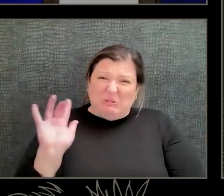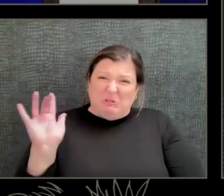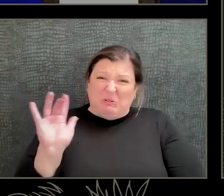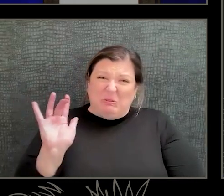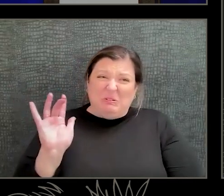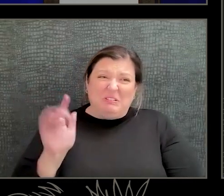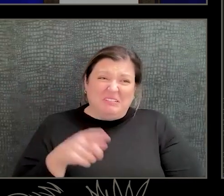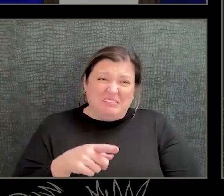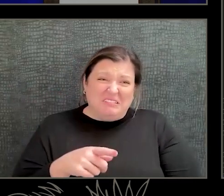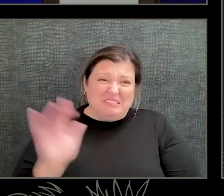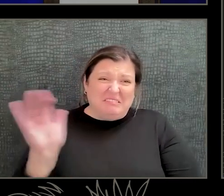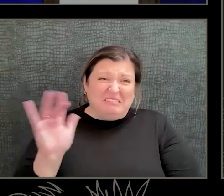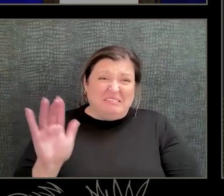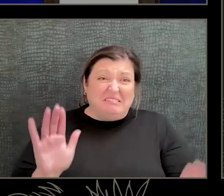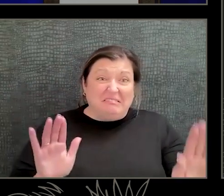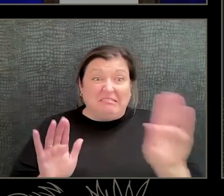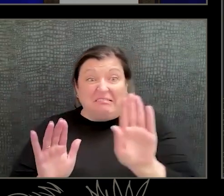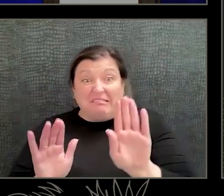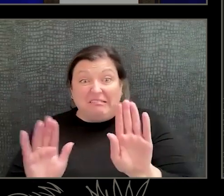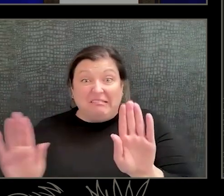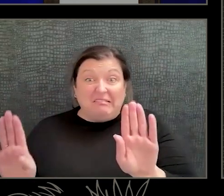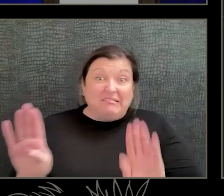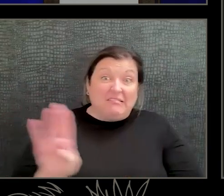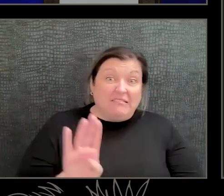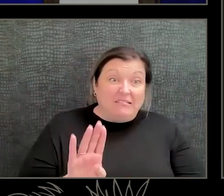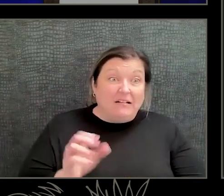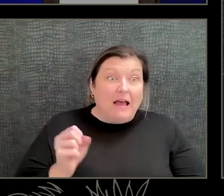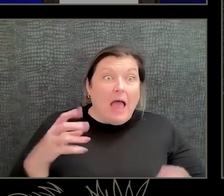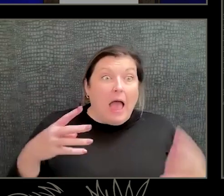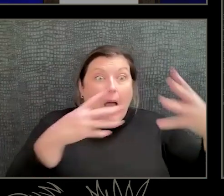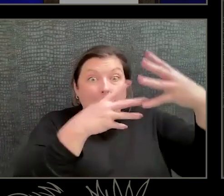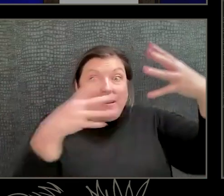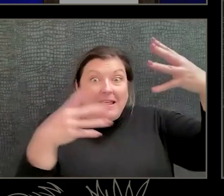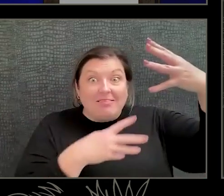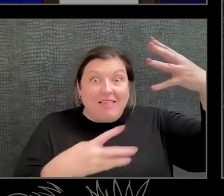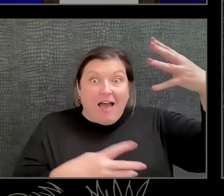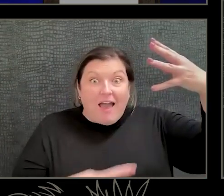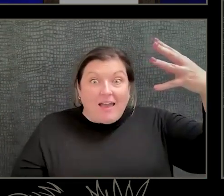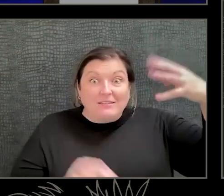said. Oh, hate it. And look how many lines of code that is.